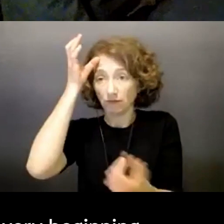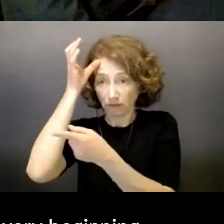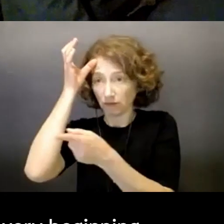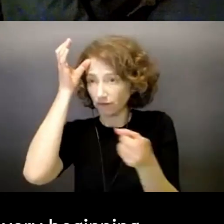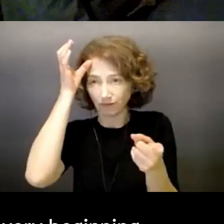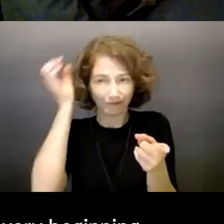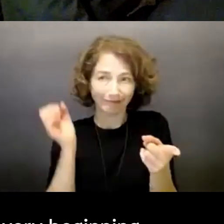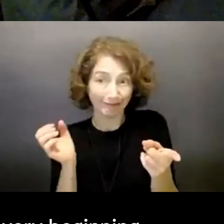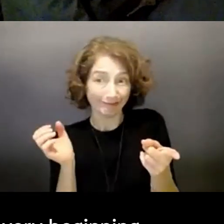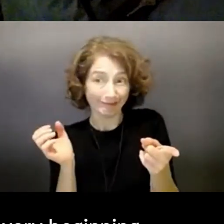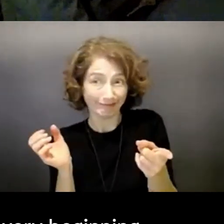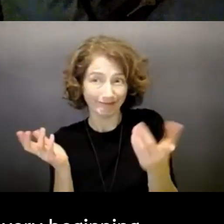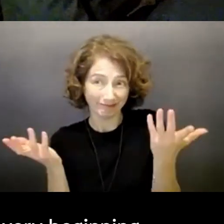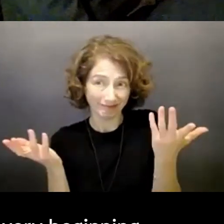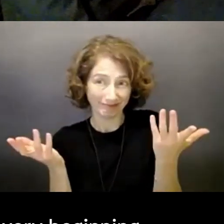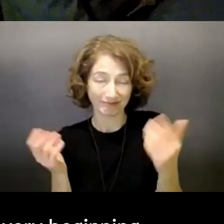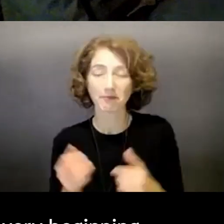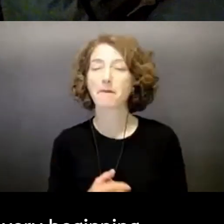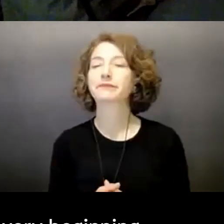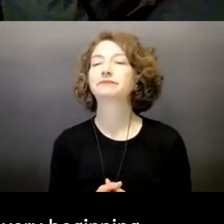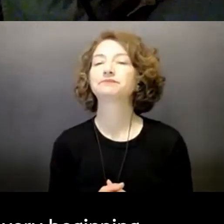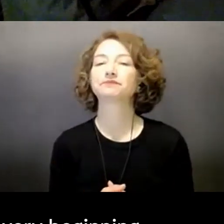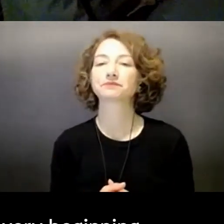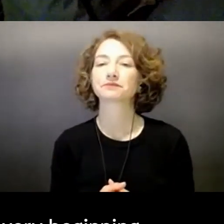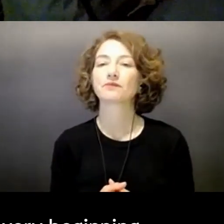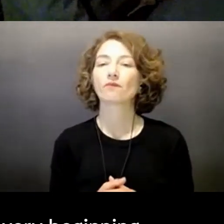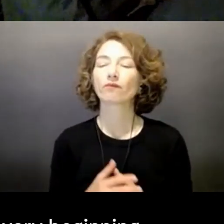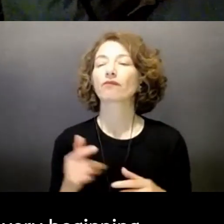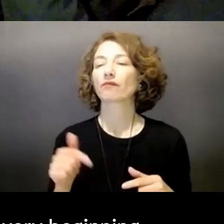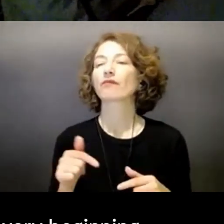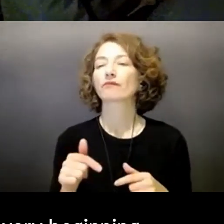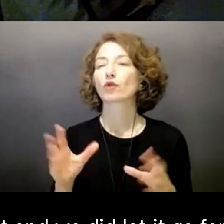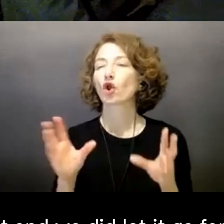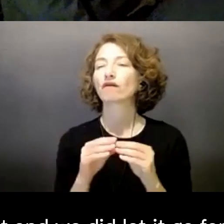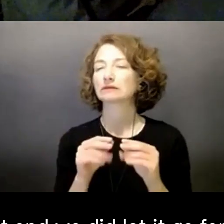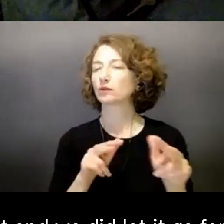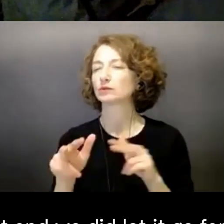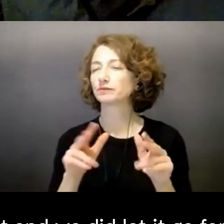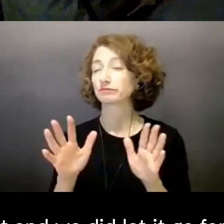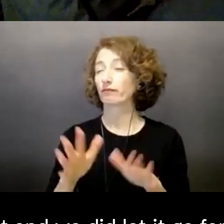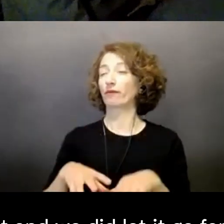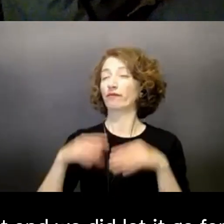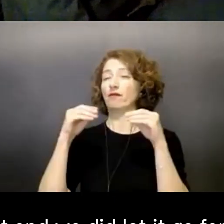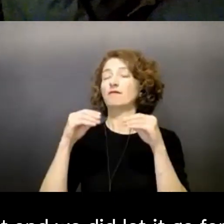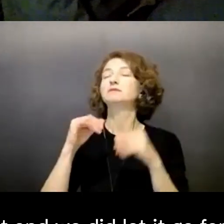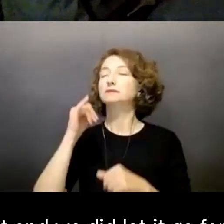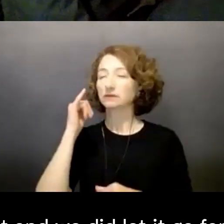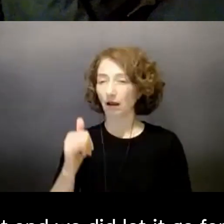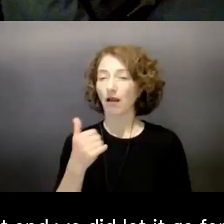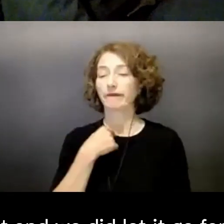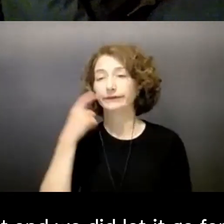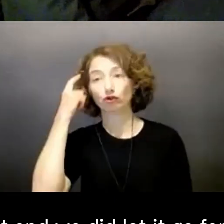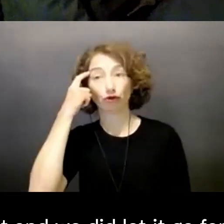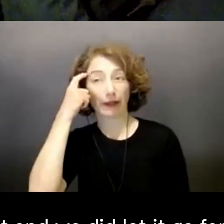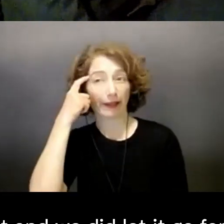It was, I think at the very beginning of curating this conference, it was a question that we talked